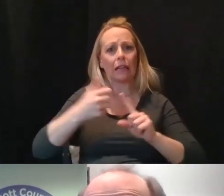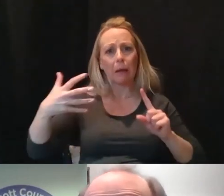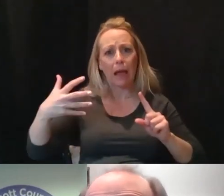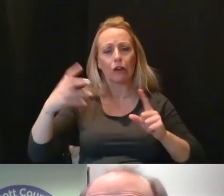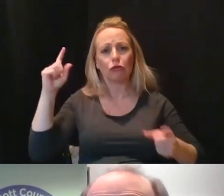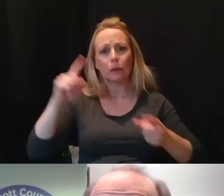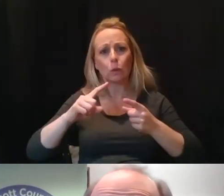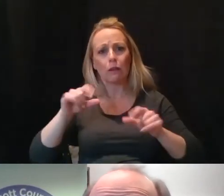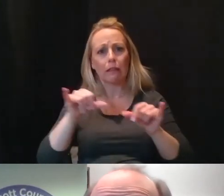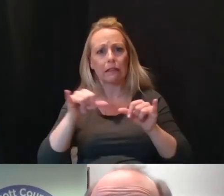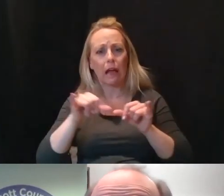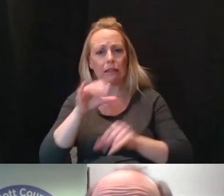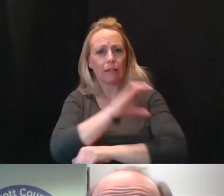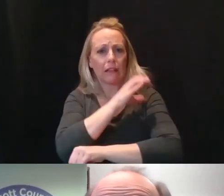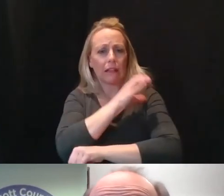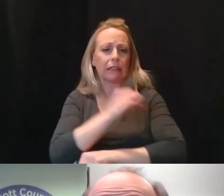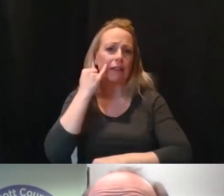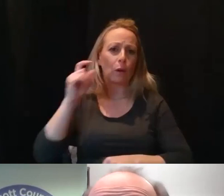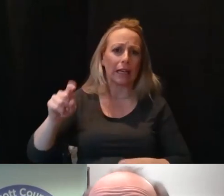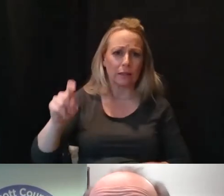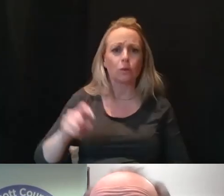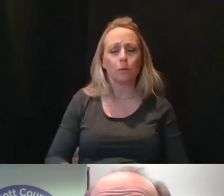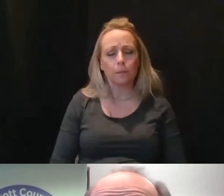size of the clinics as we need to.